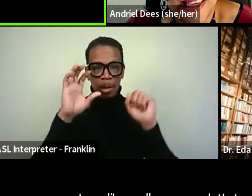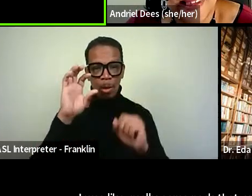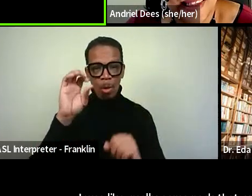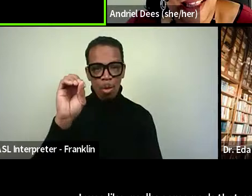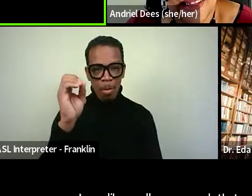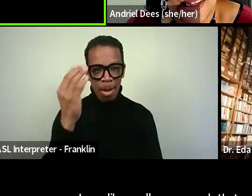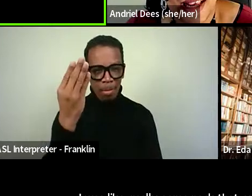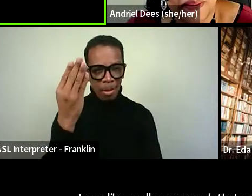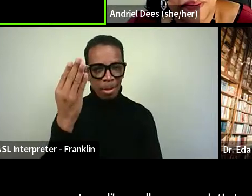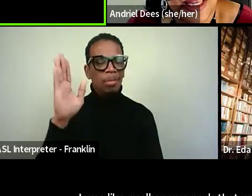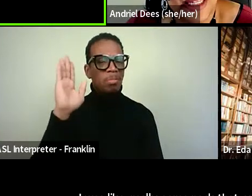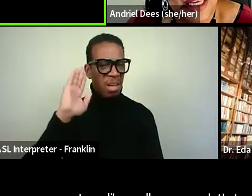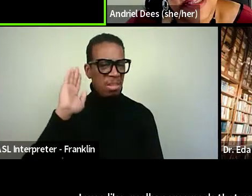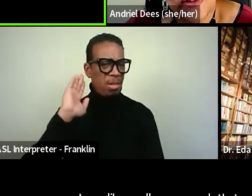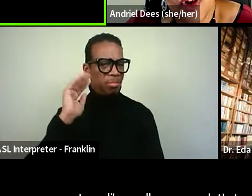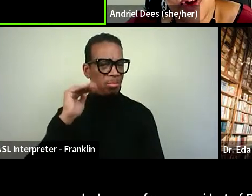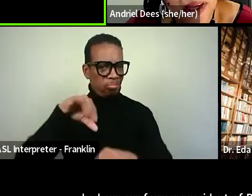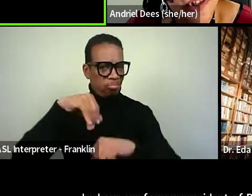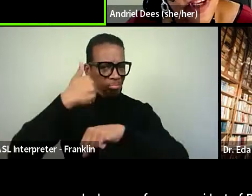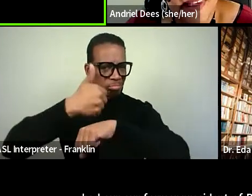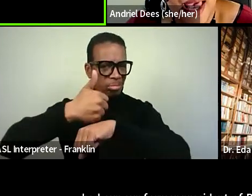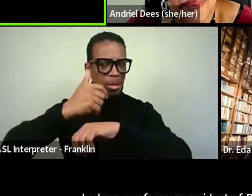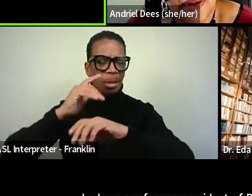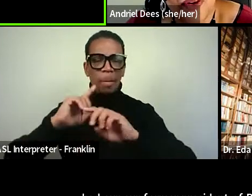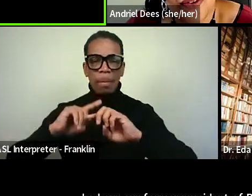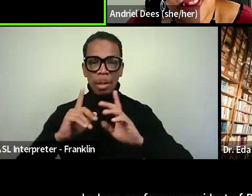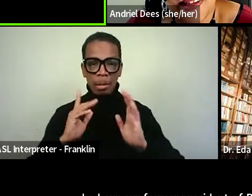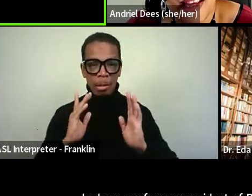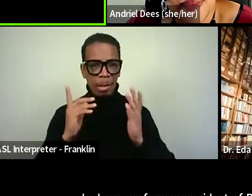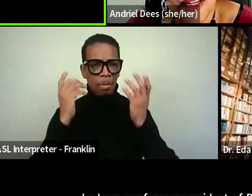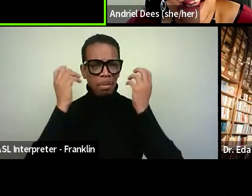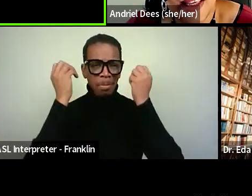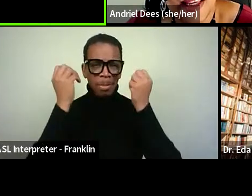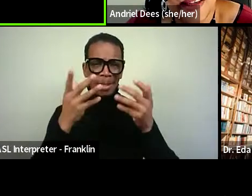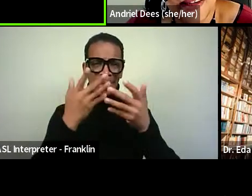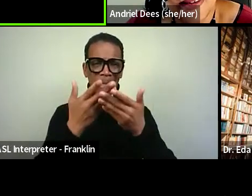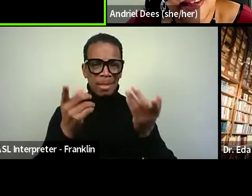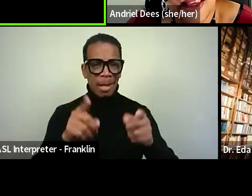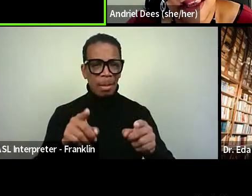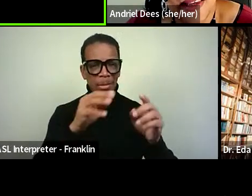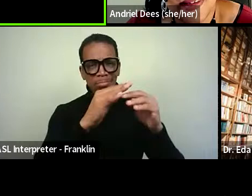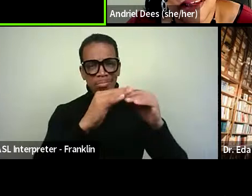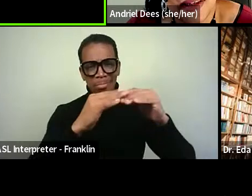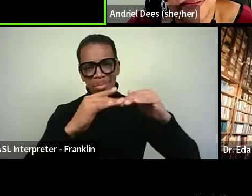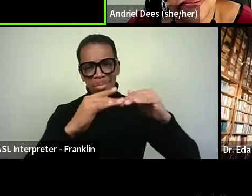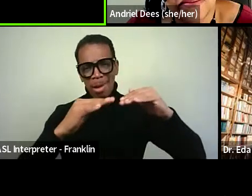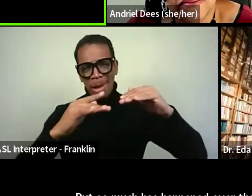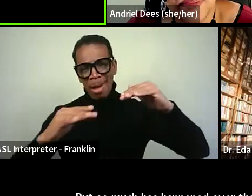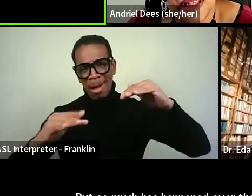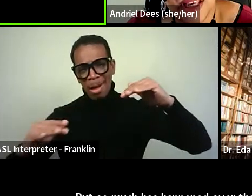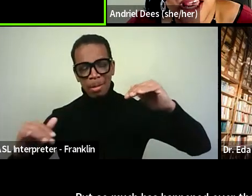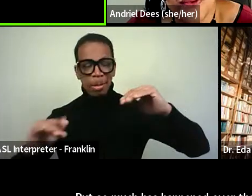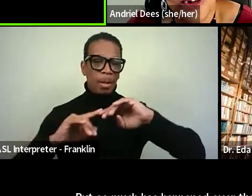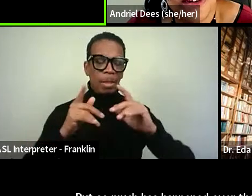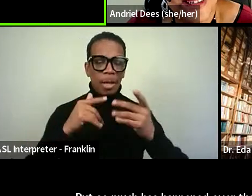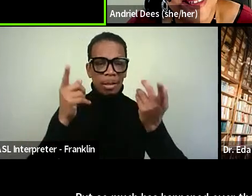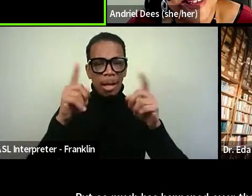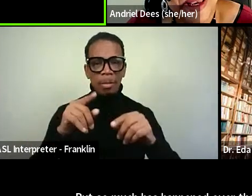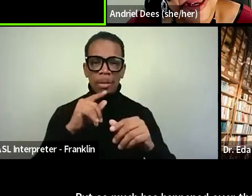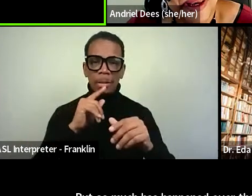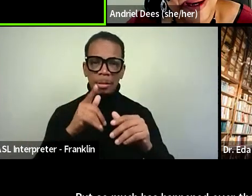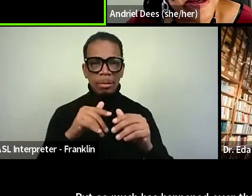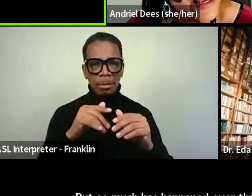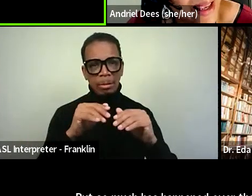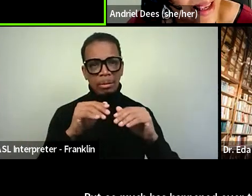in place at that time. But so much has happened over that time that I think has kind of reared